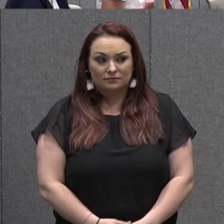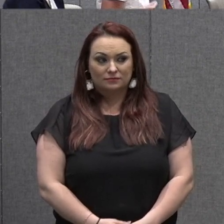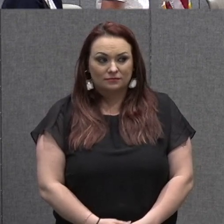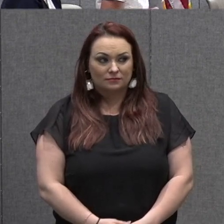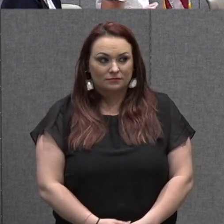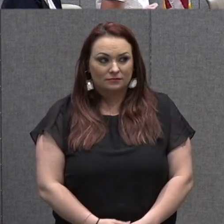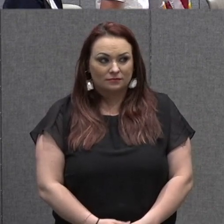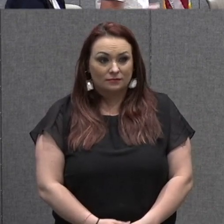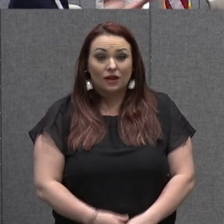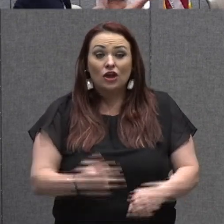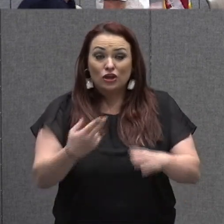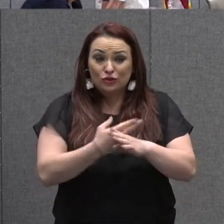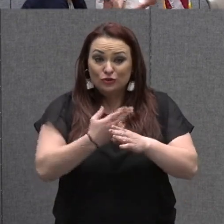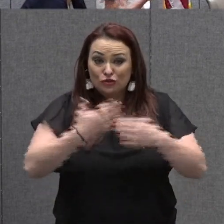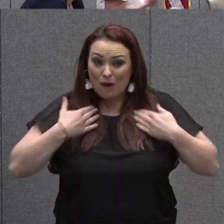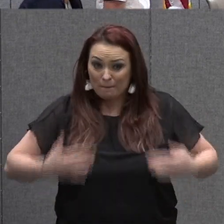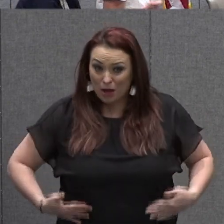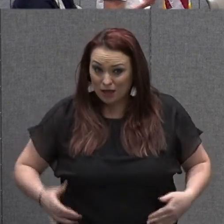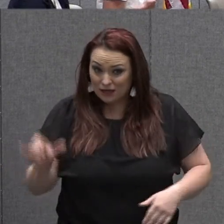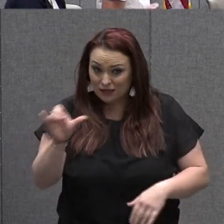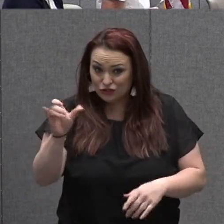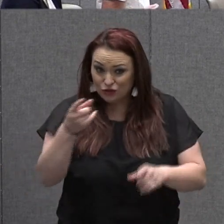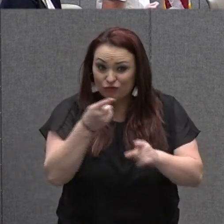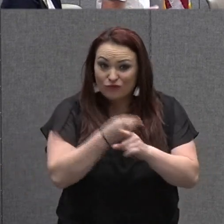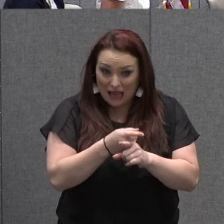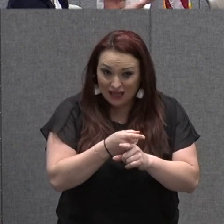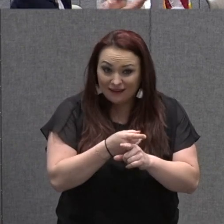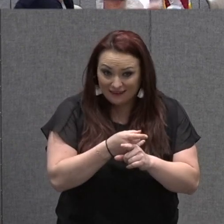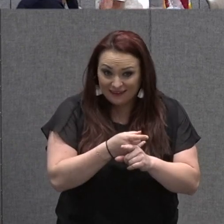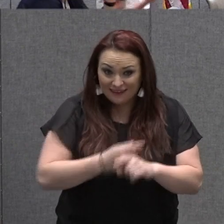Even if you're using your body, right?